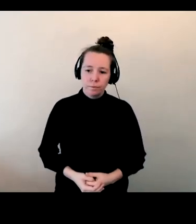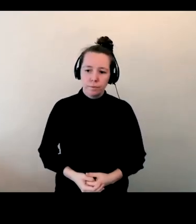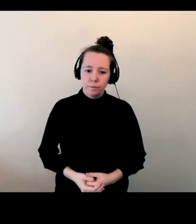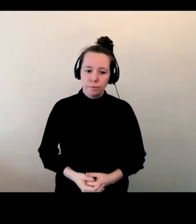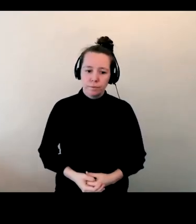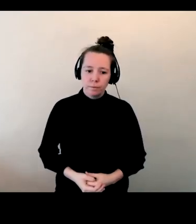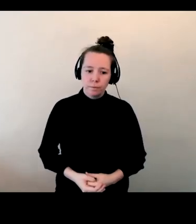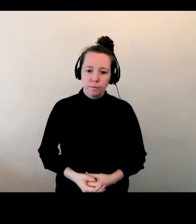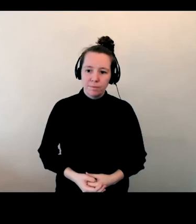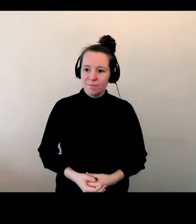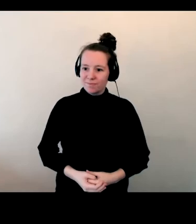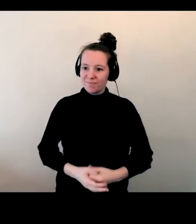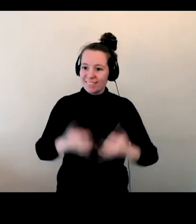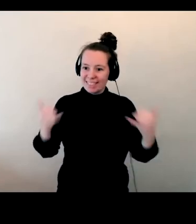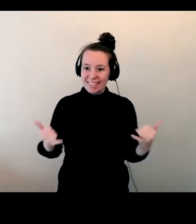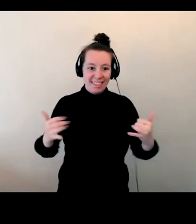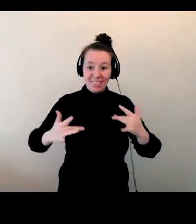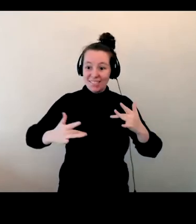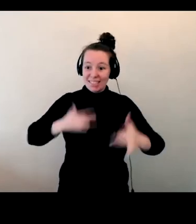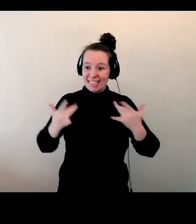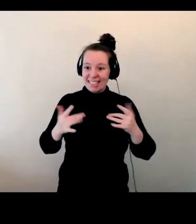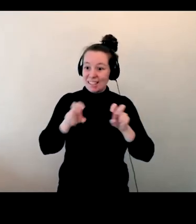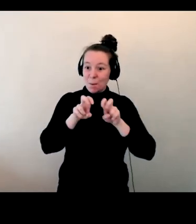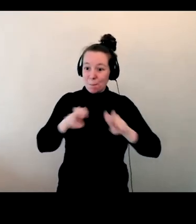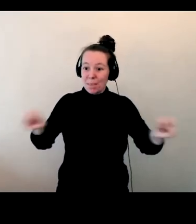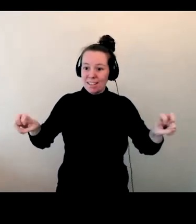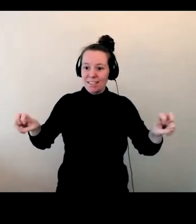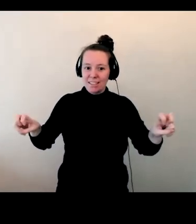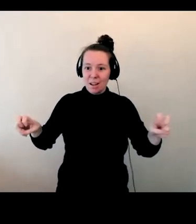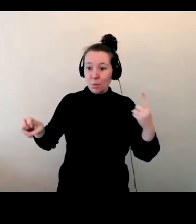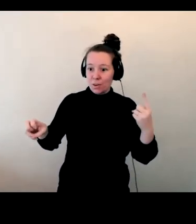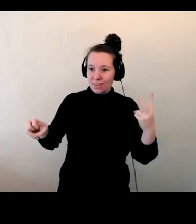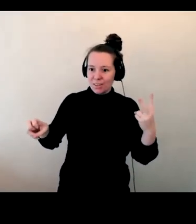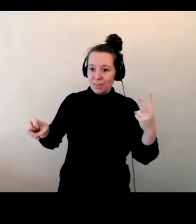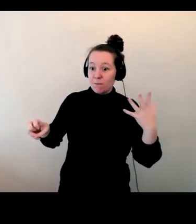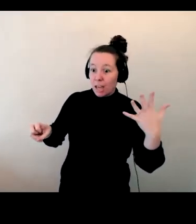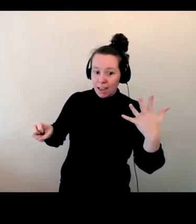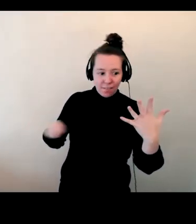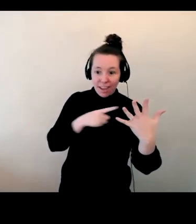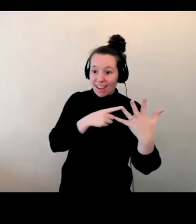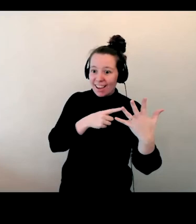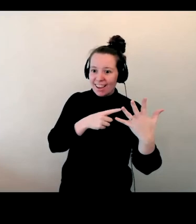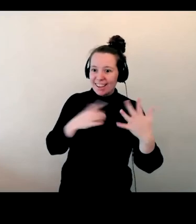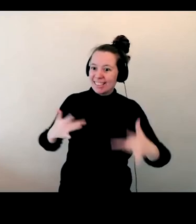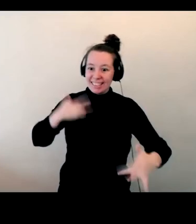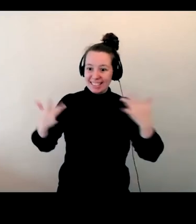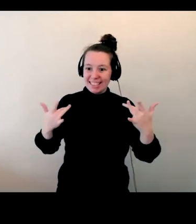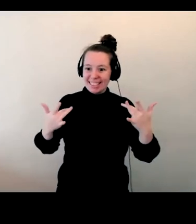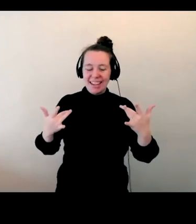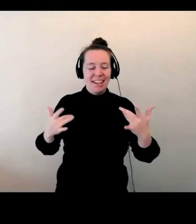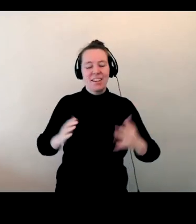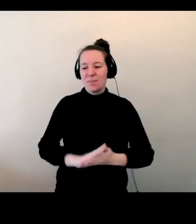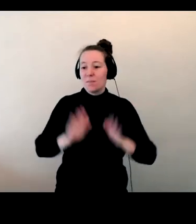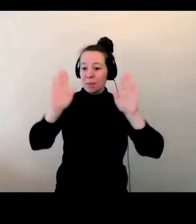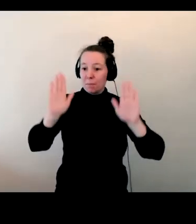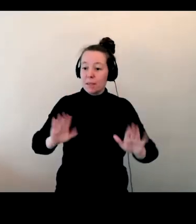Now, I'm very excited to introduce our panelists. We have not one, not two, but five incredible book talkers with us today.